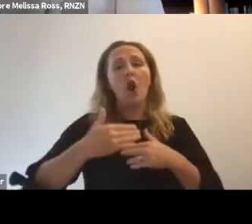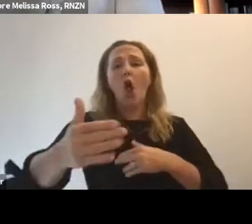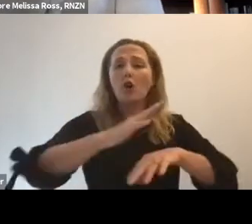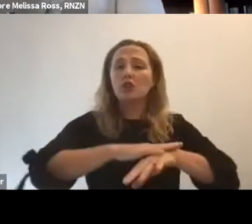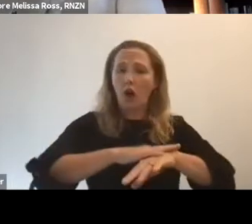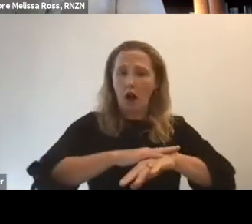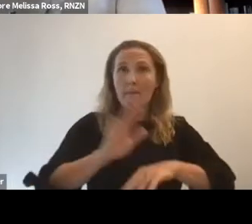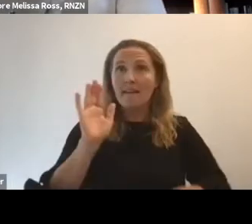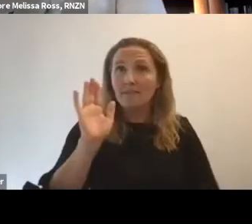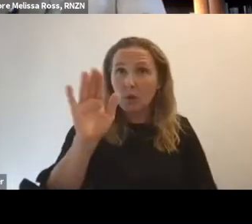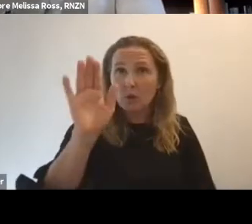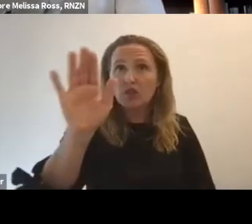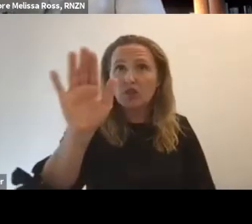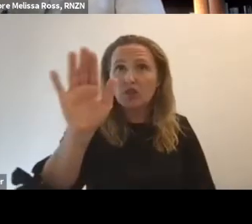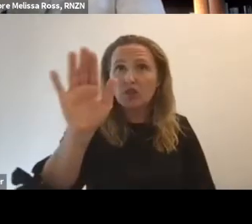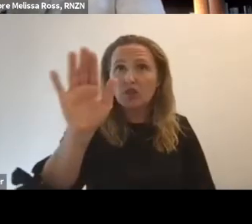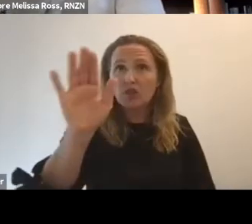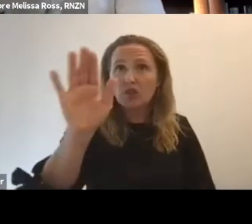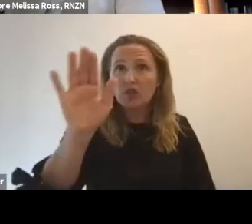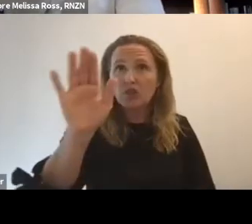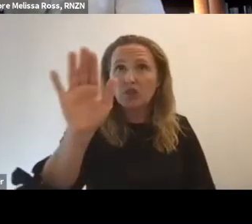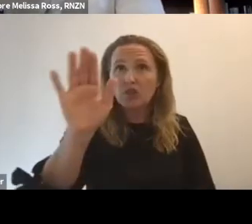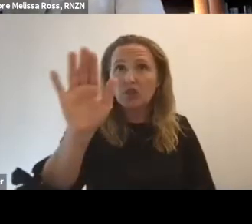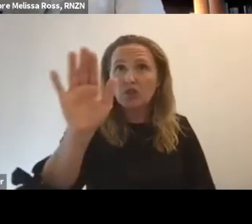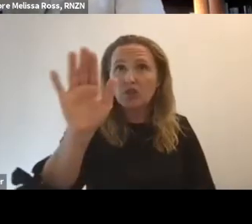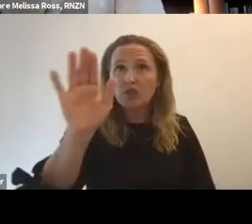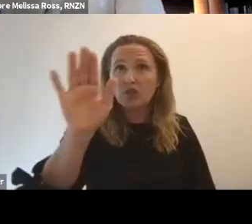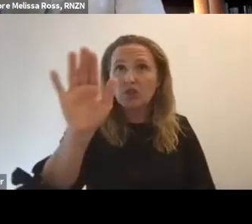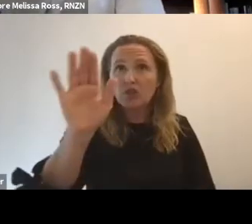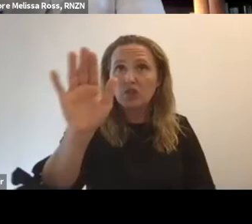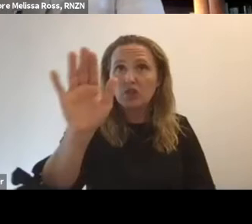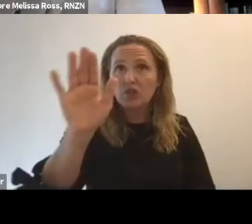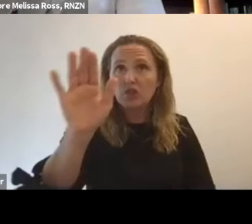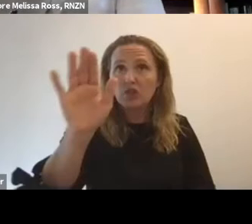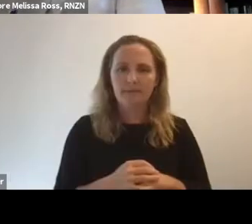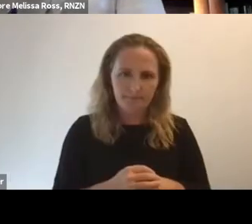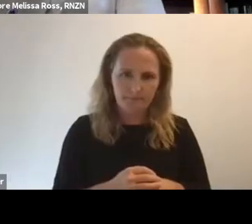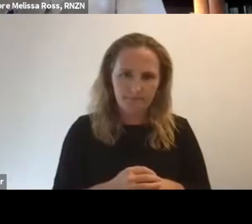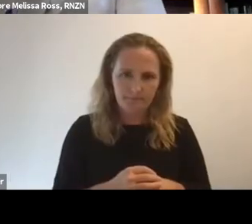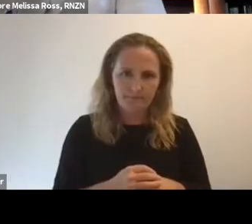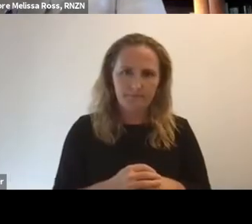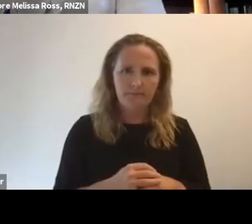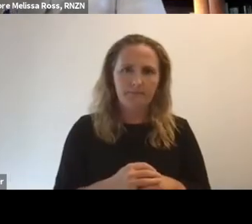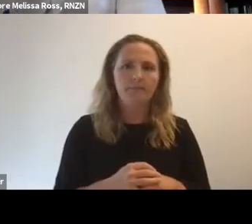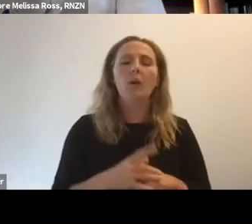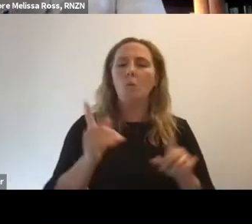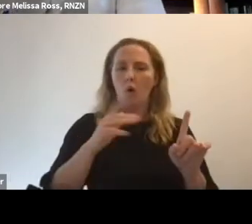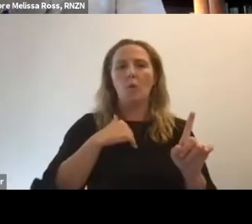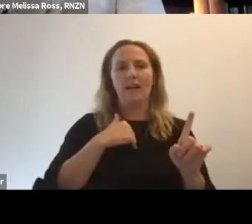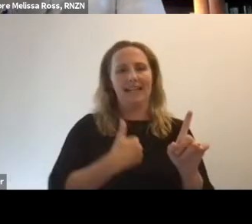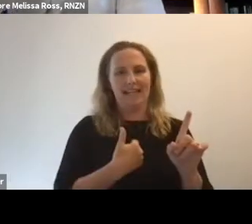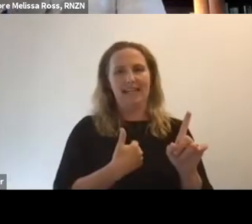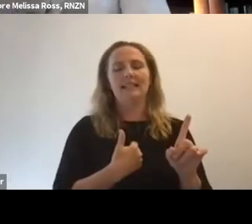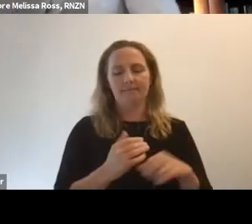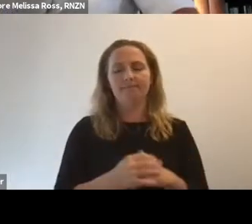have achieved exactly what we need to have achieved when we see that. Thanks so much, Martin. And it's great to have